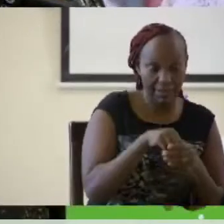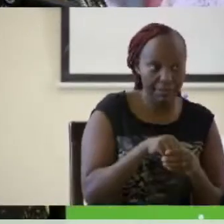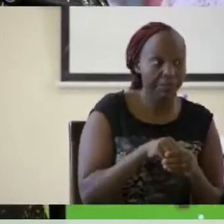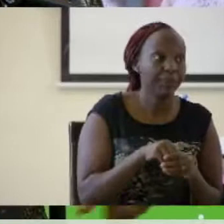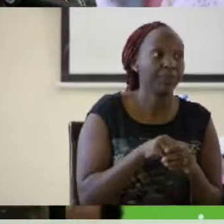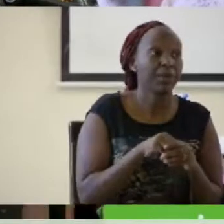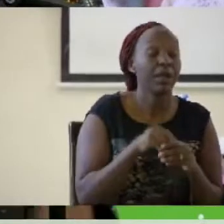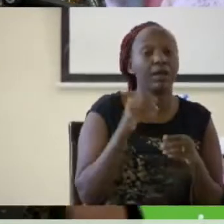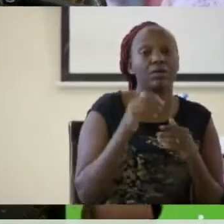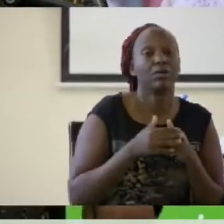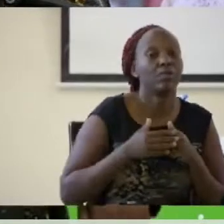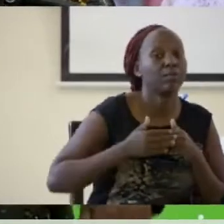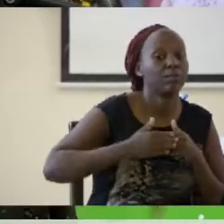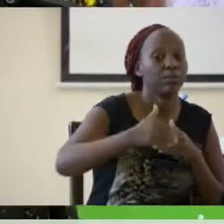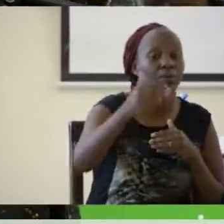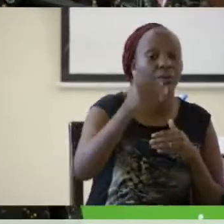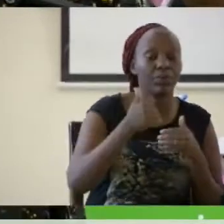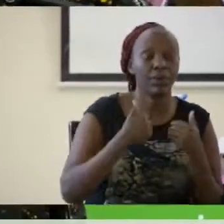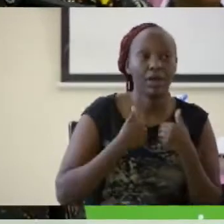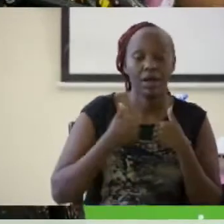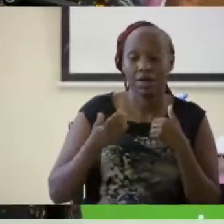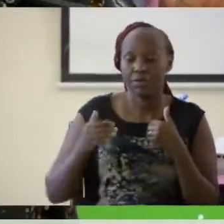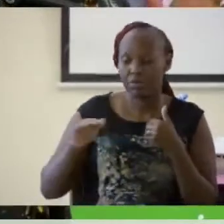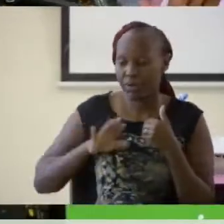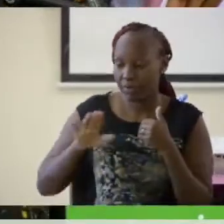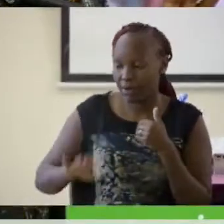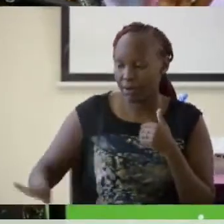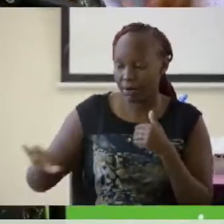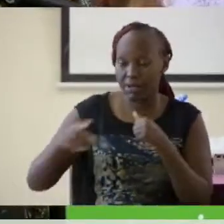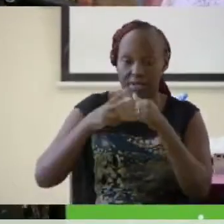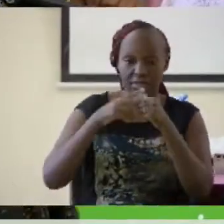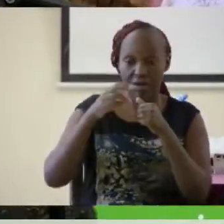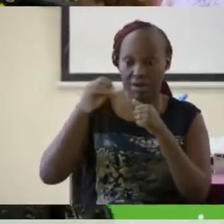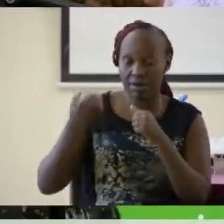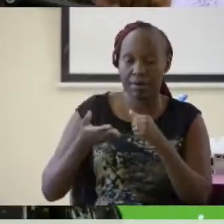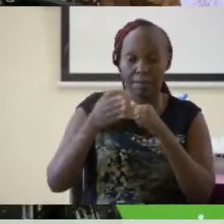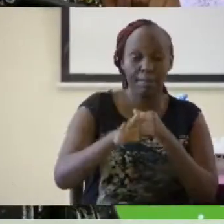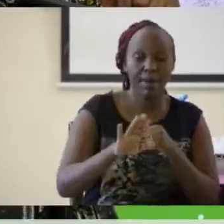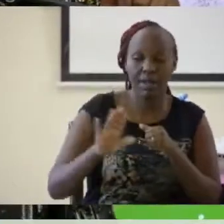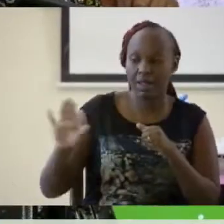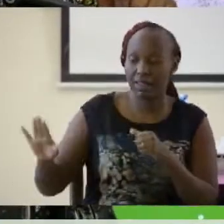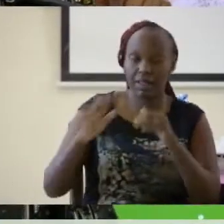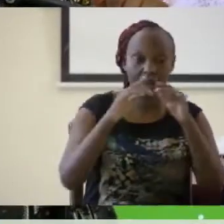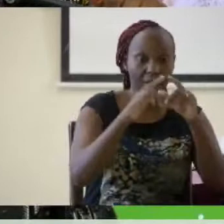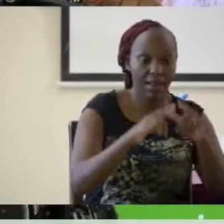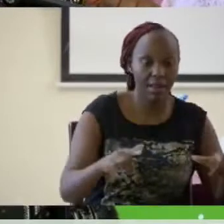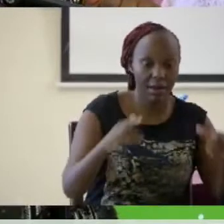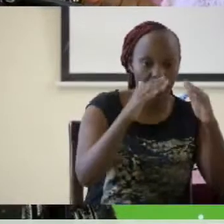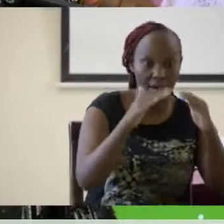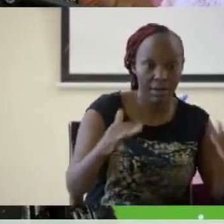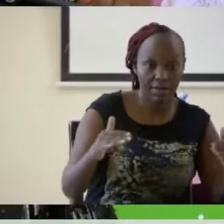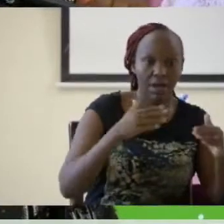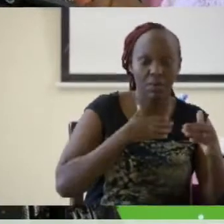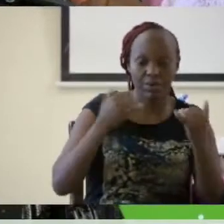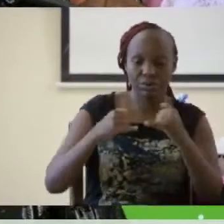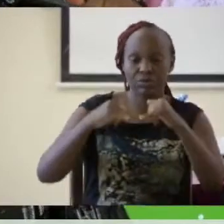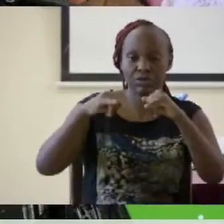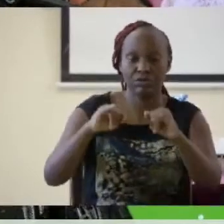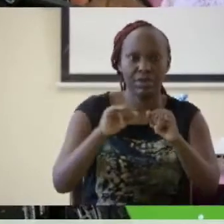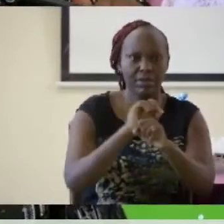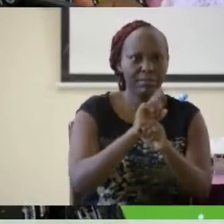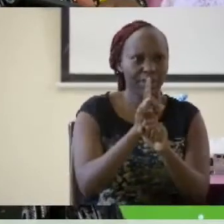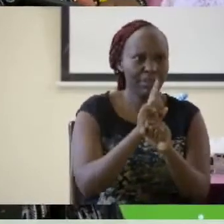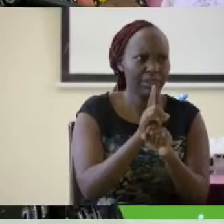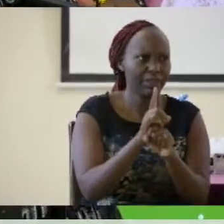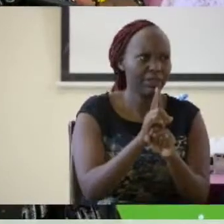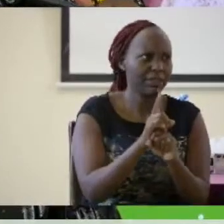Fast forward, we now have reinstated more than 700 widows. I want to try and meet those minutes.